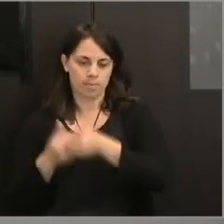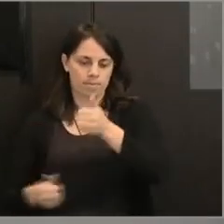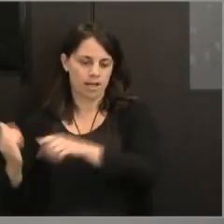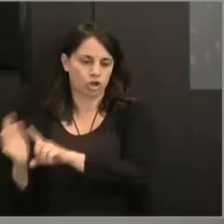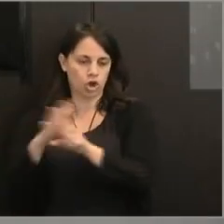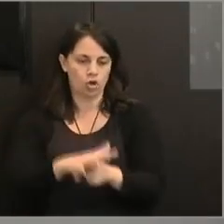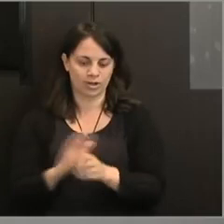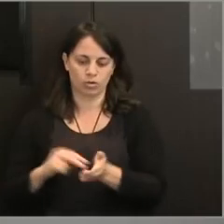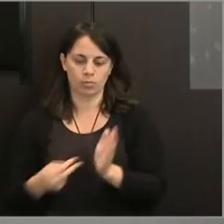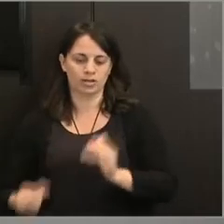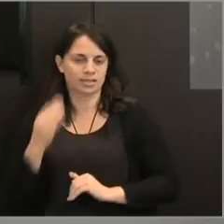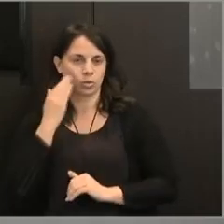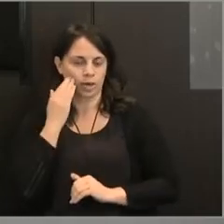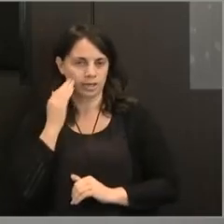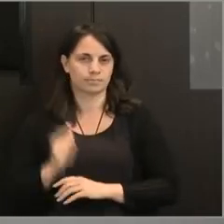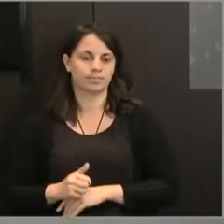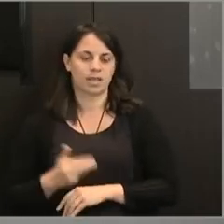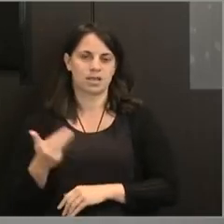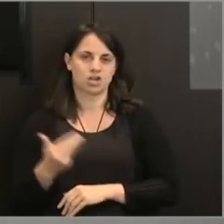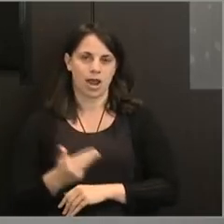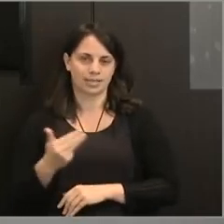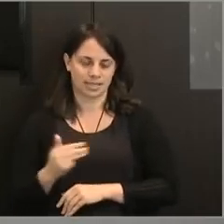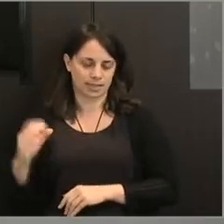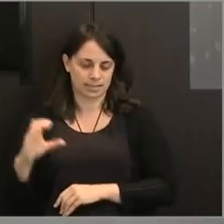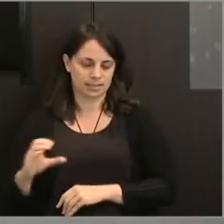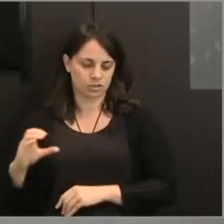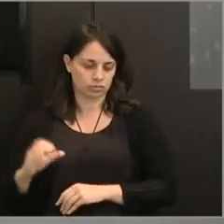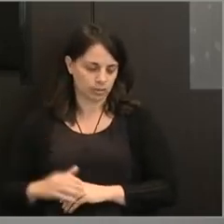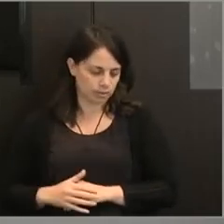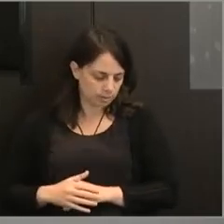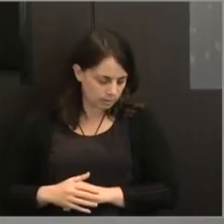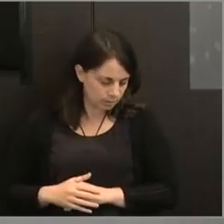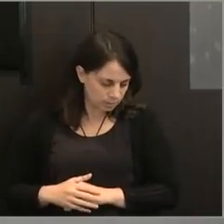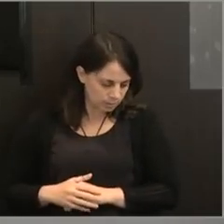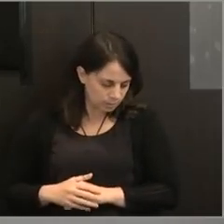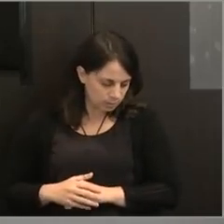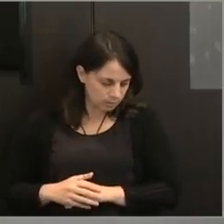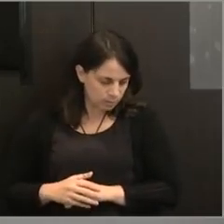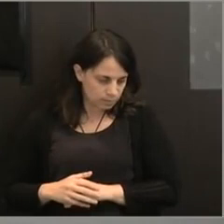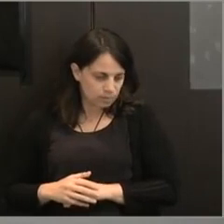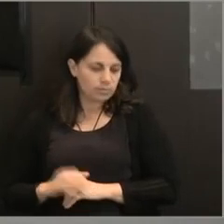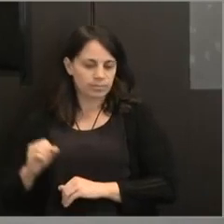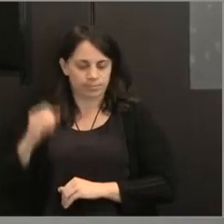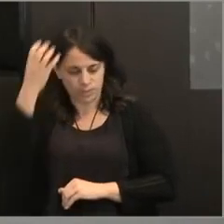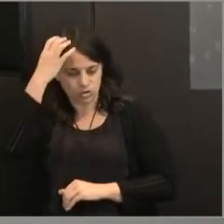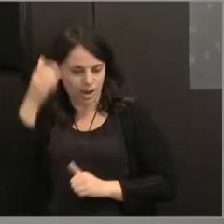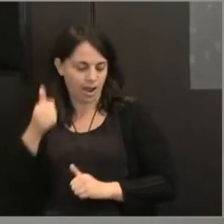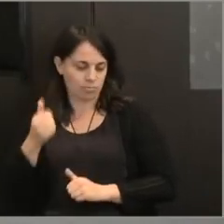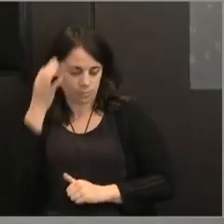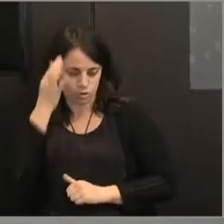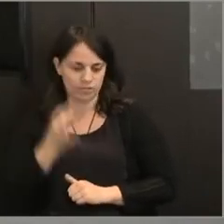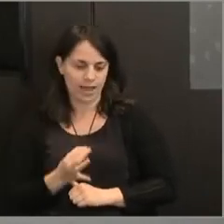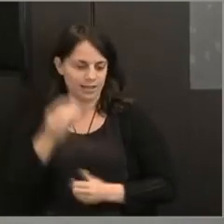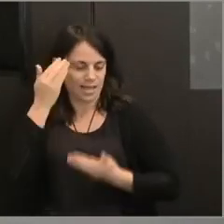policy in the 19th century. It led in turn to the notions of Crown good faith and the honour of